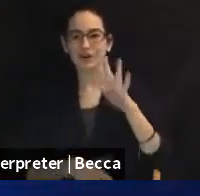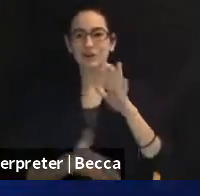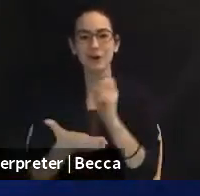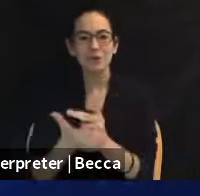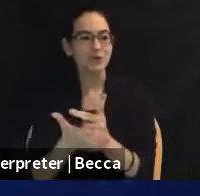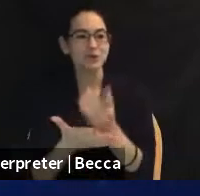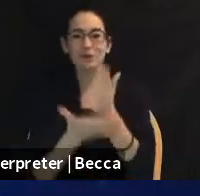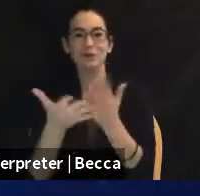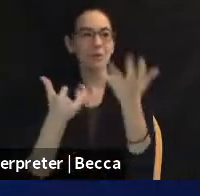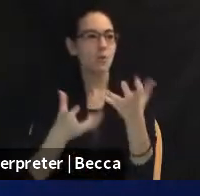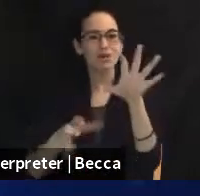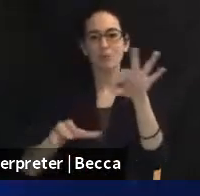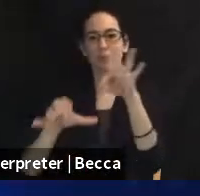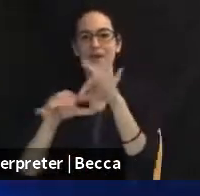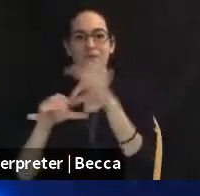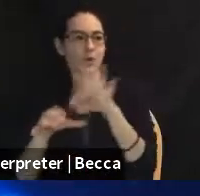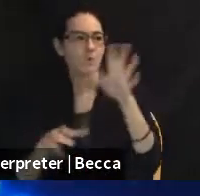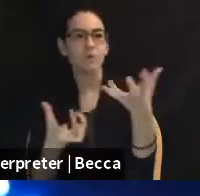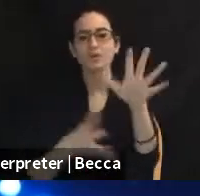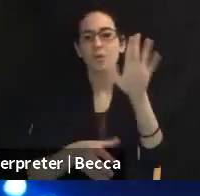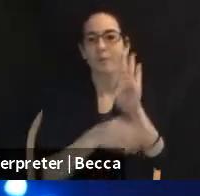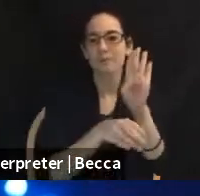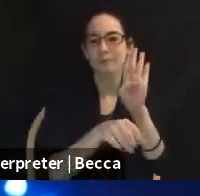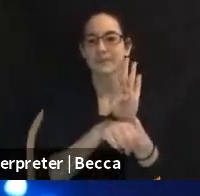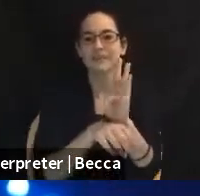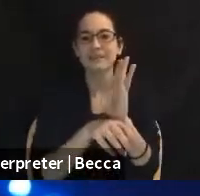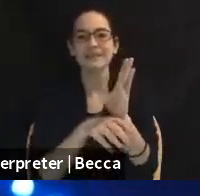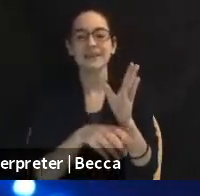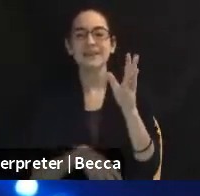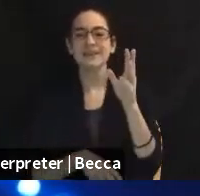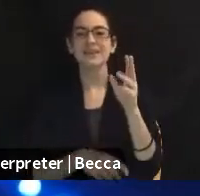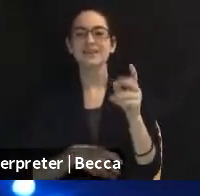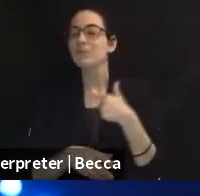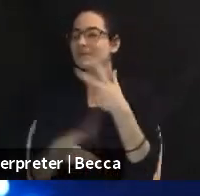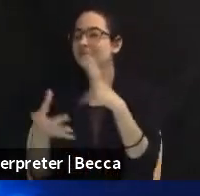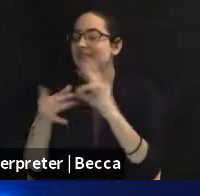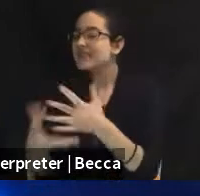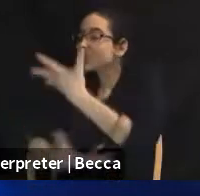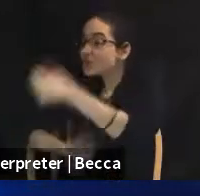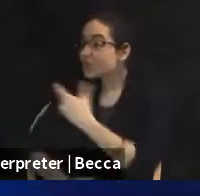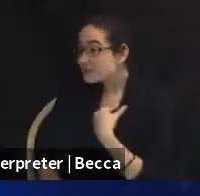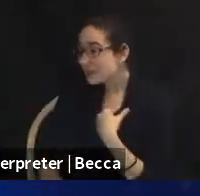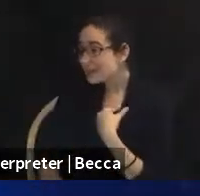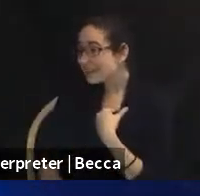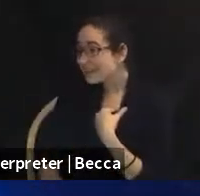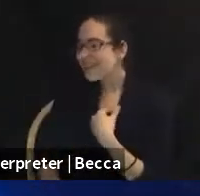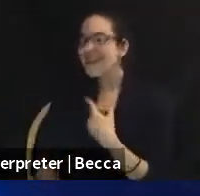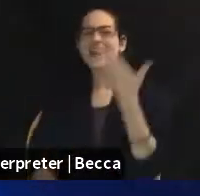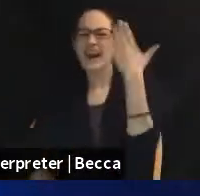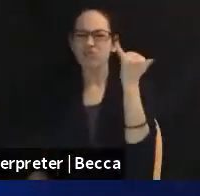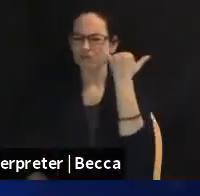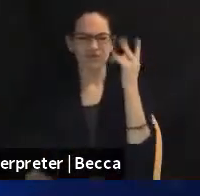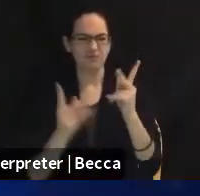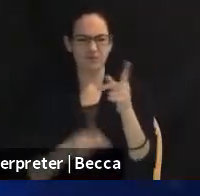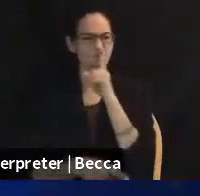wants your vote. Somebody wants your business. Somebody looks at you and says, just trust me. And I don't know if people